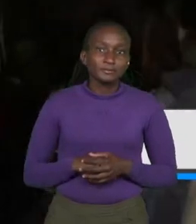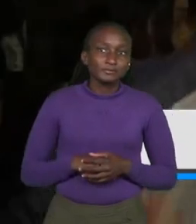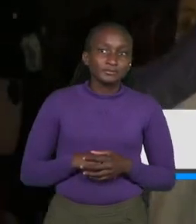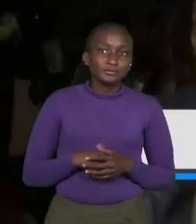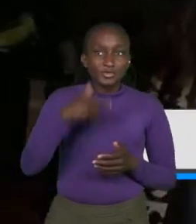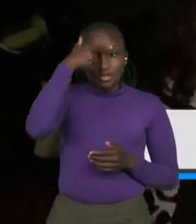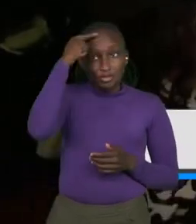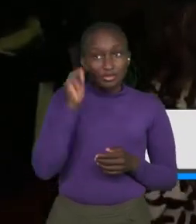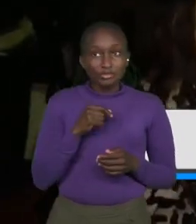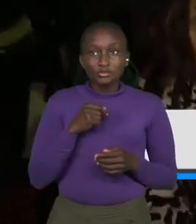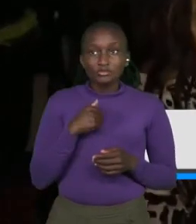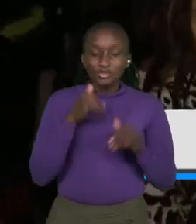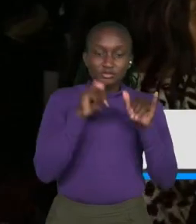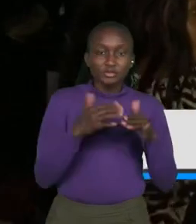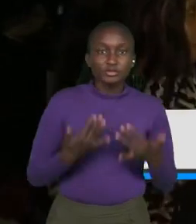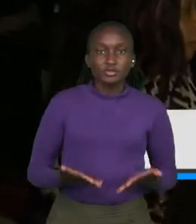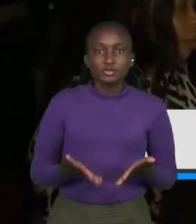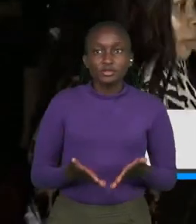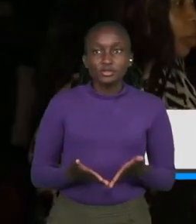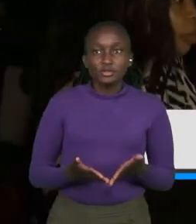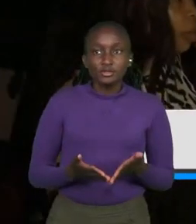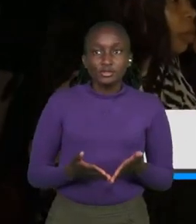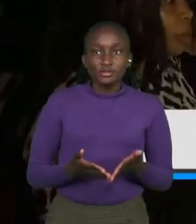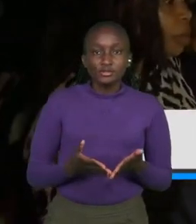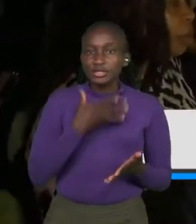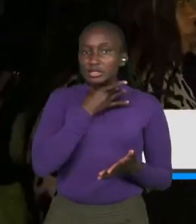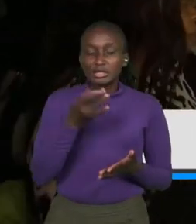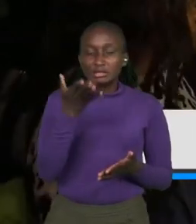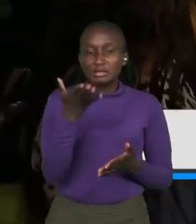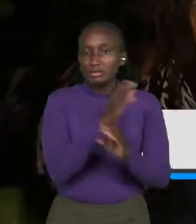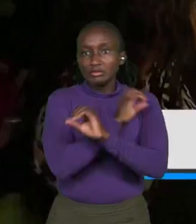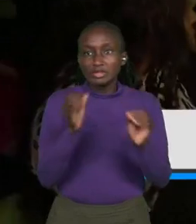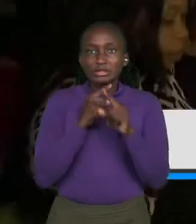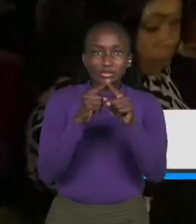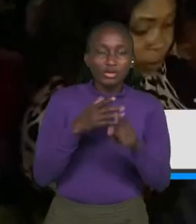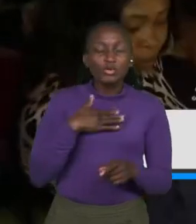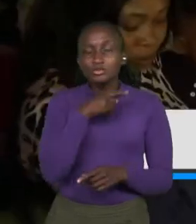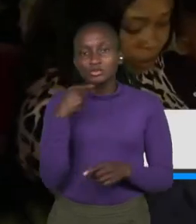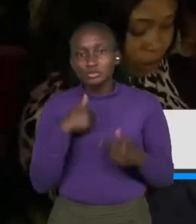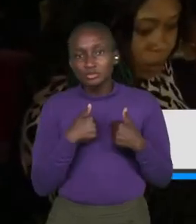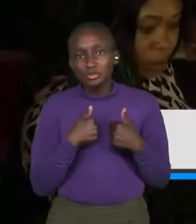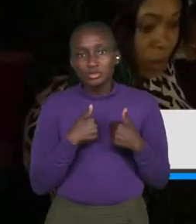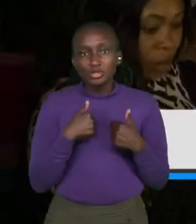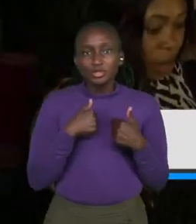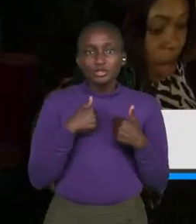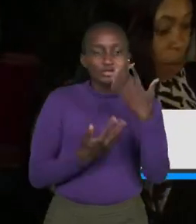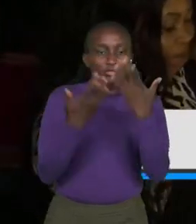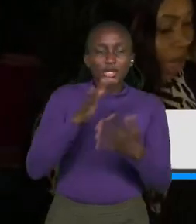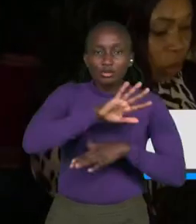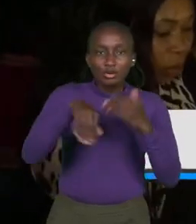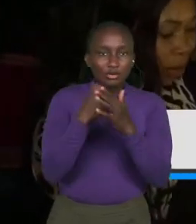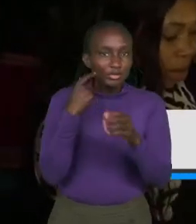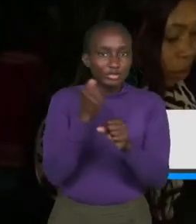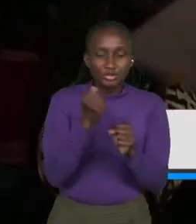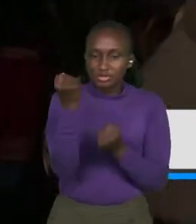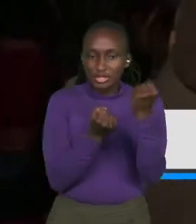Because I don't like there anymore. I don't like there again. They're threatening me. They want to kill me. They burn all my shop, everything, cars,